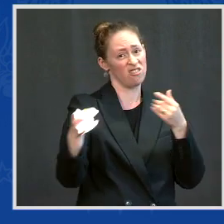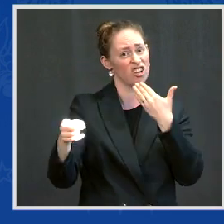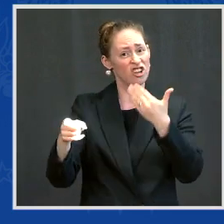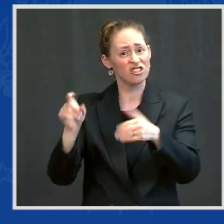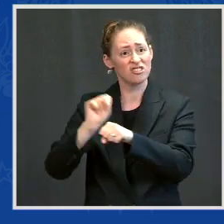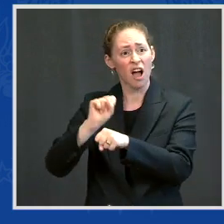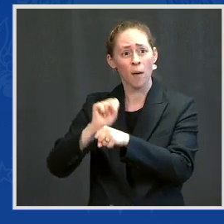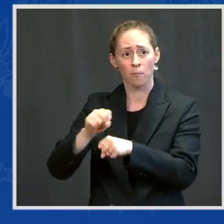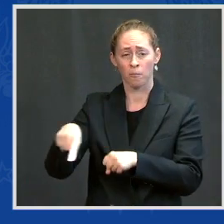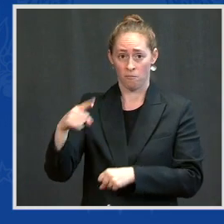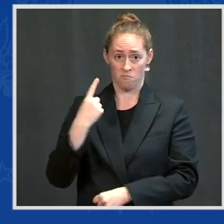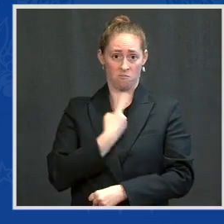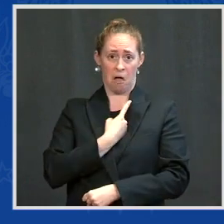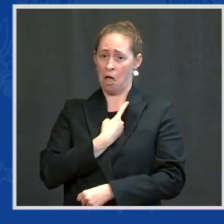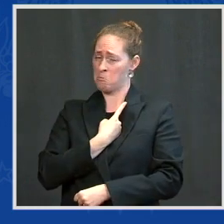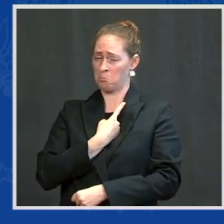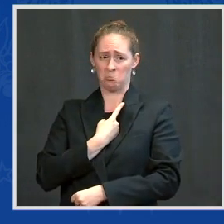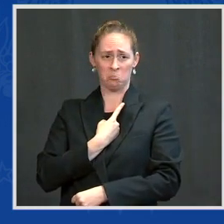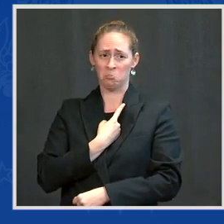Is that it?